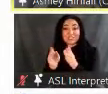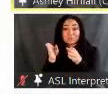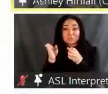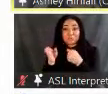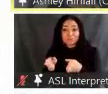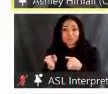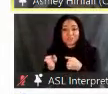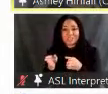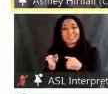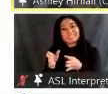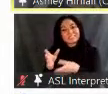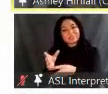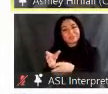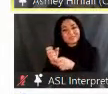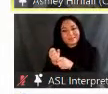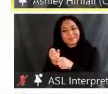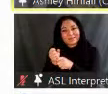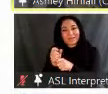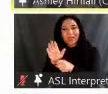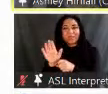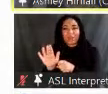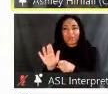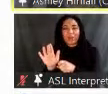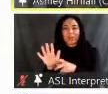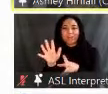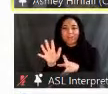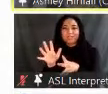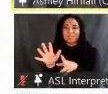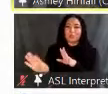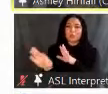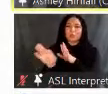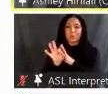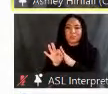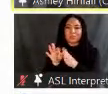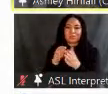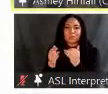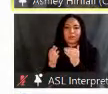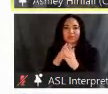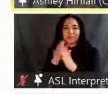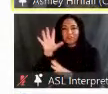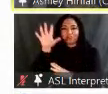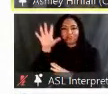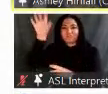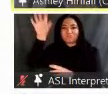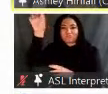receiving the tailored outcome or choice of what they're reaching for.